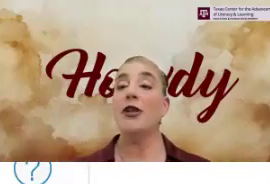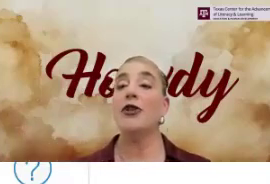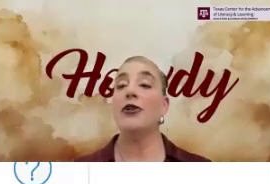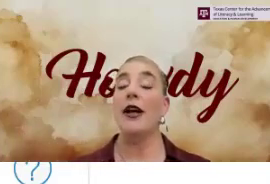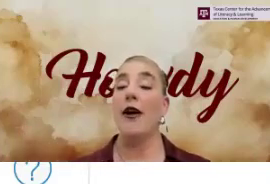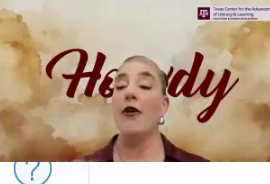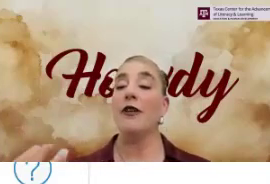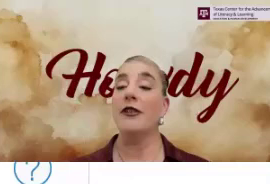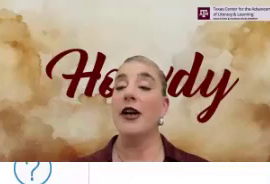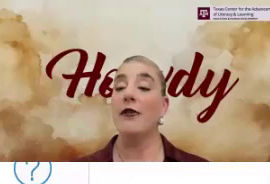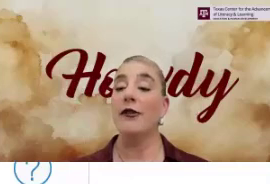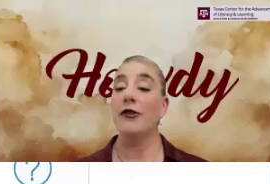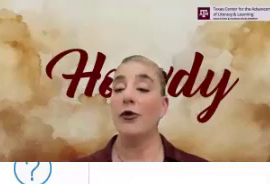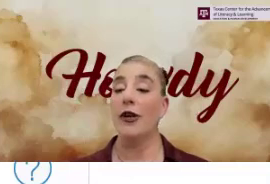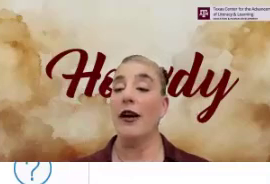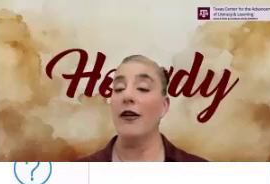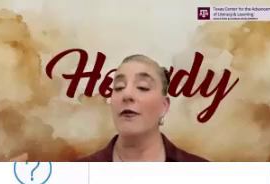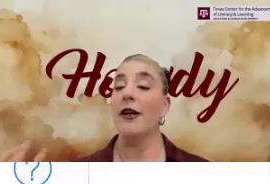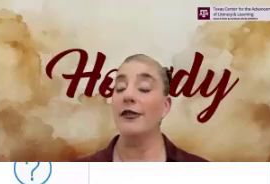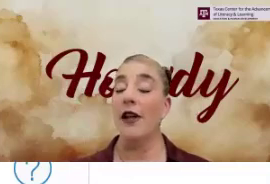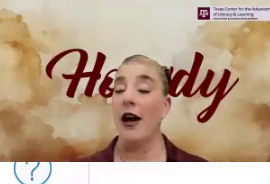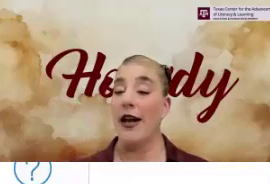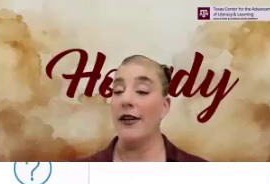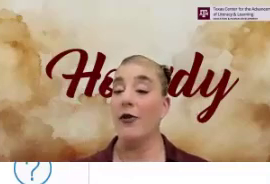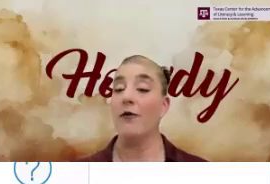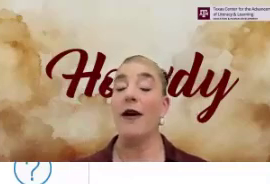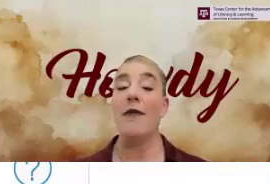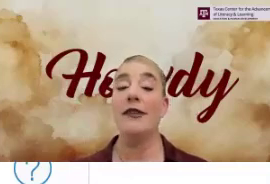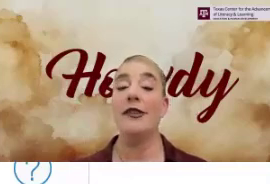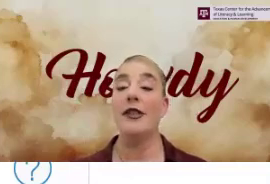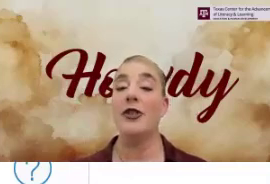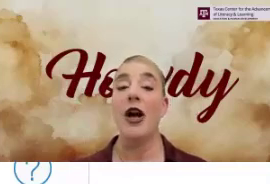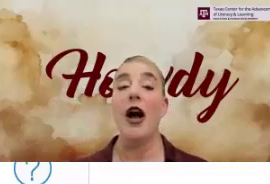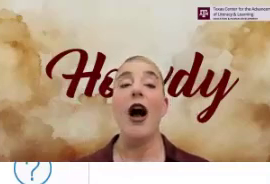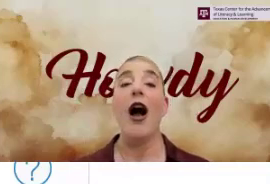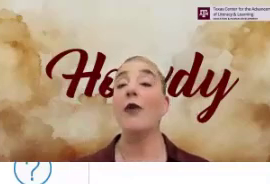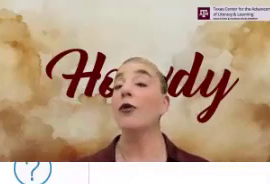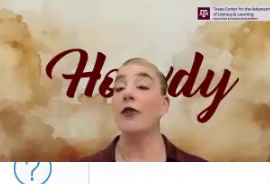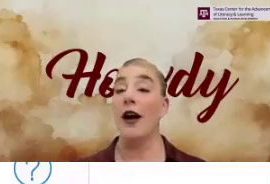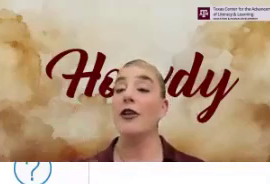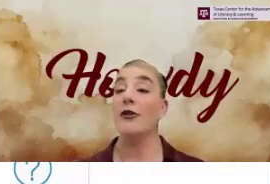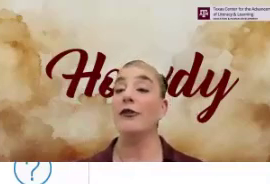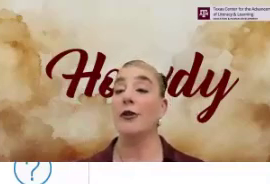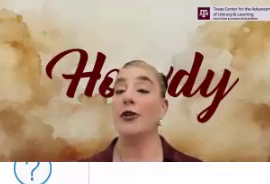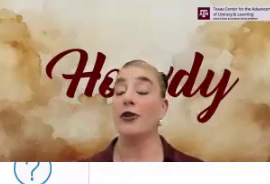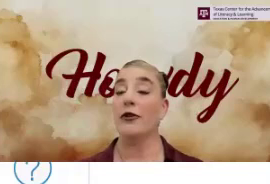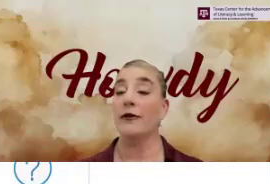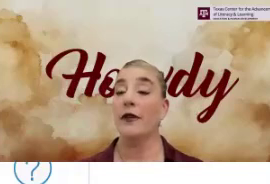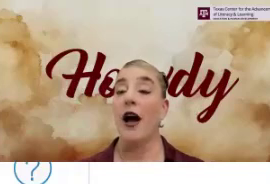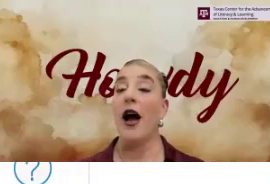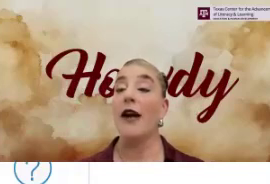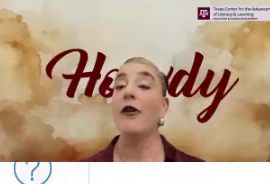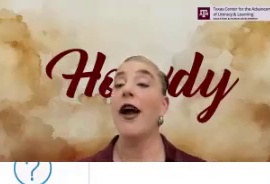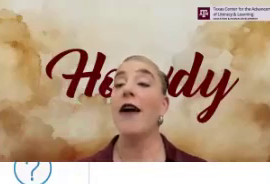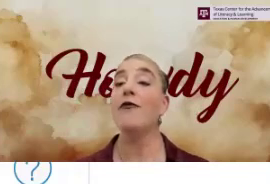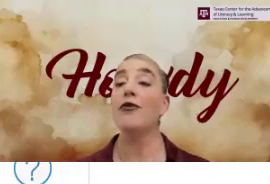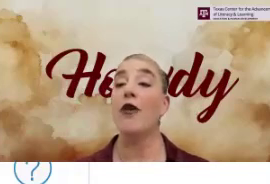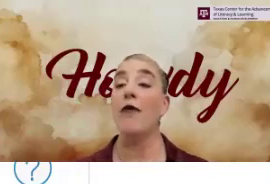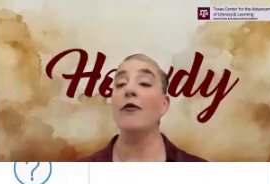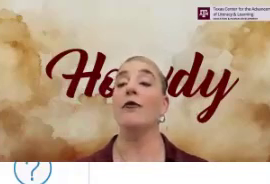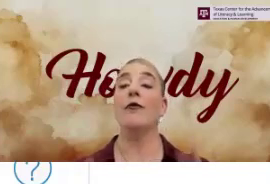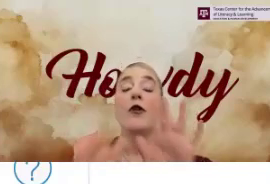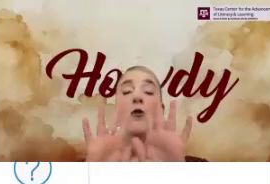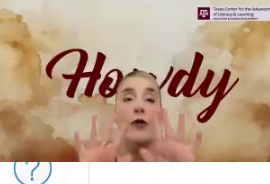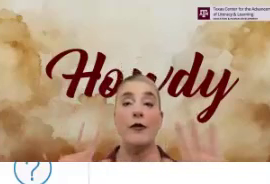don't need a picture to help me tell the story on my slide or my message, I will not use a picture. I don't have